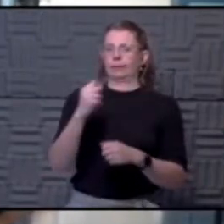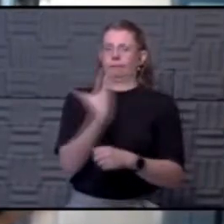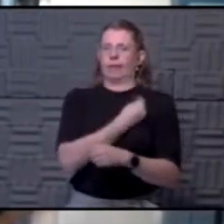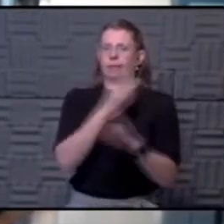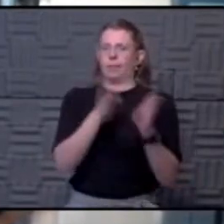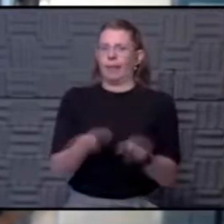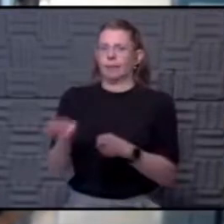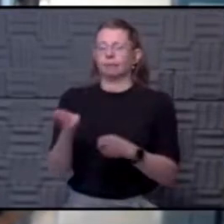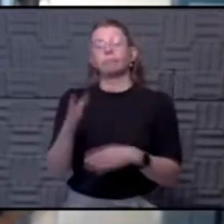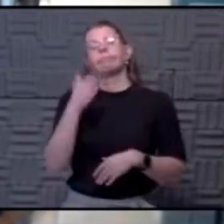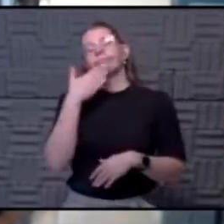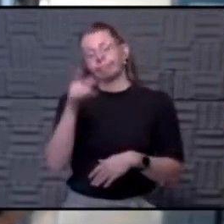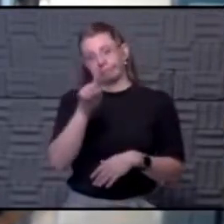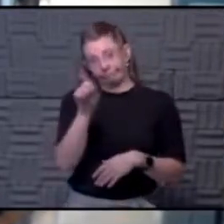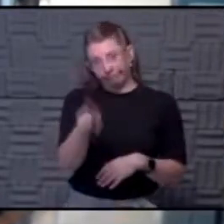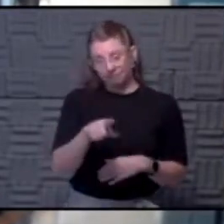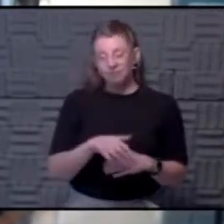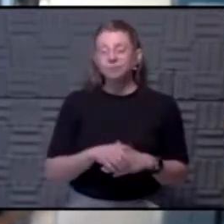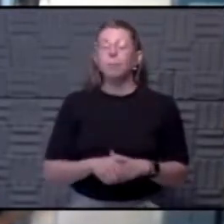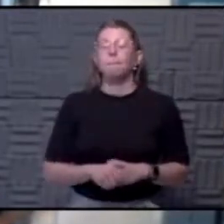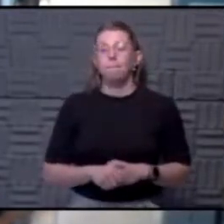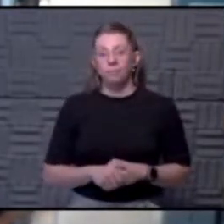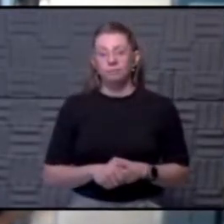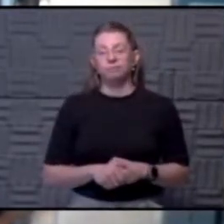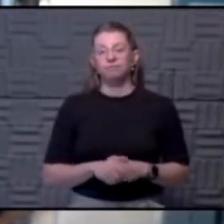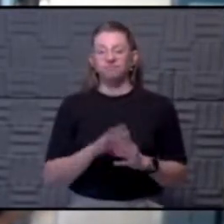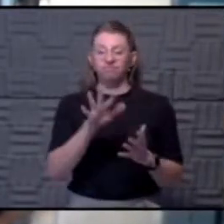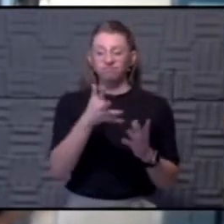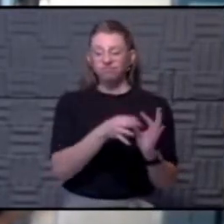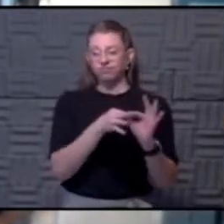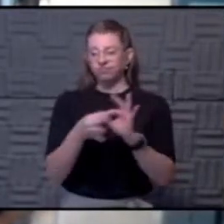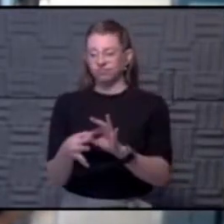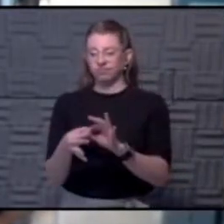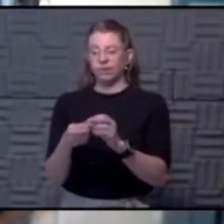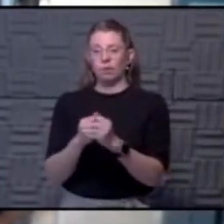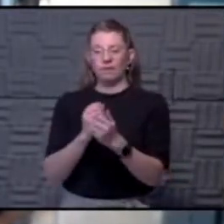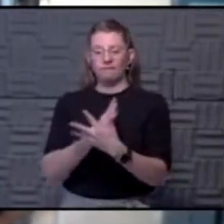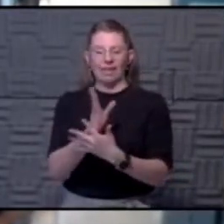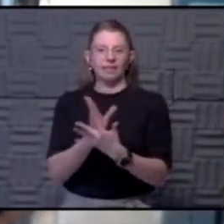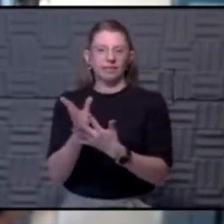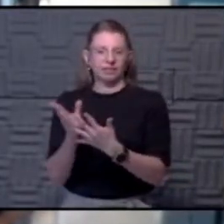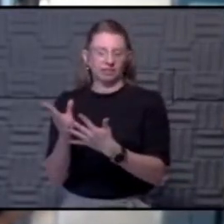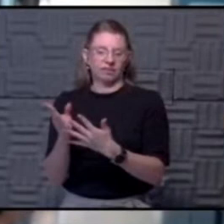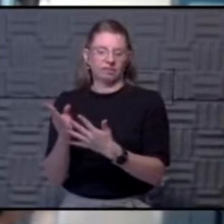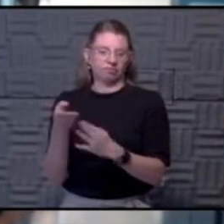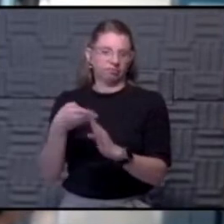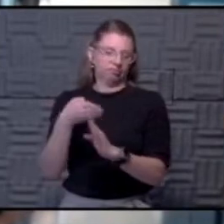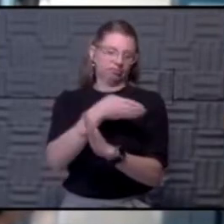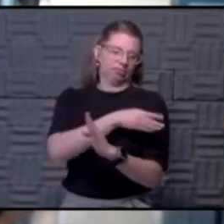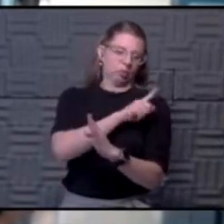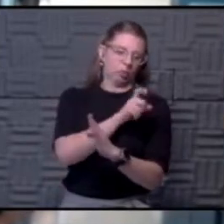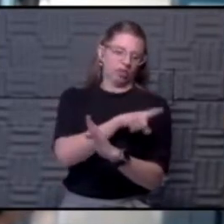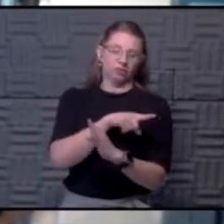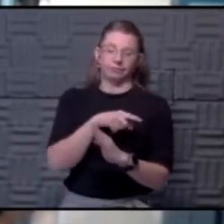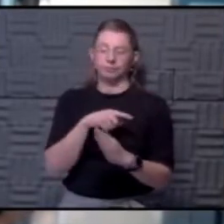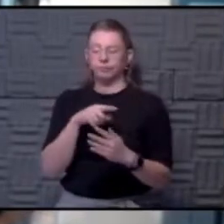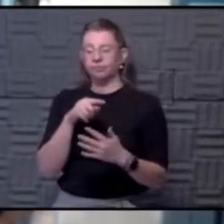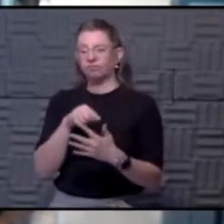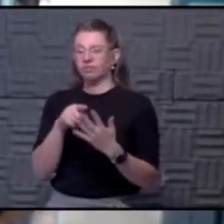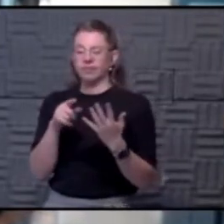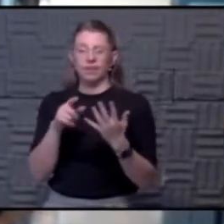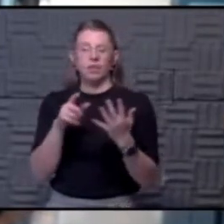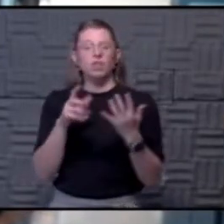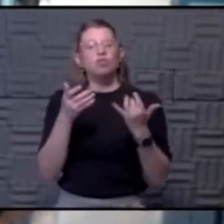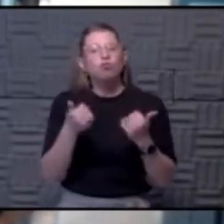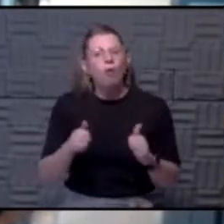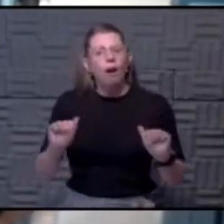Yeah, that's a great question. And it kind of relates to the earlier one about phases, and that is we're trying to move everybody through at the kind of the same